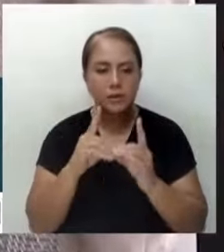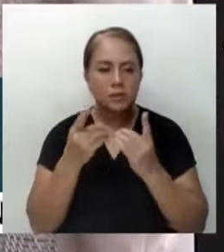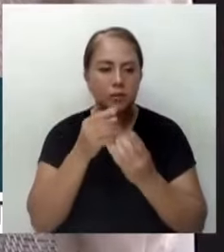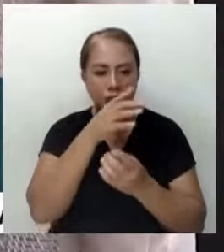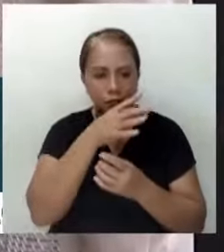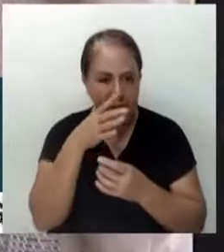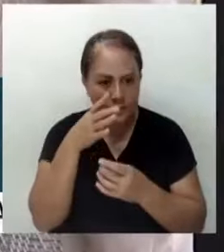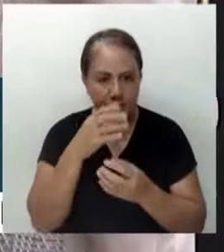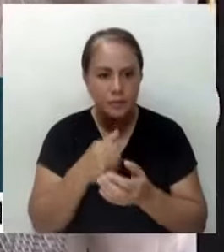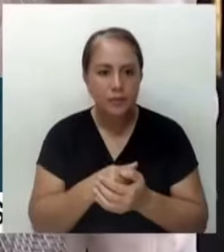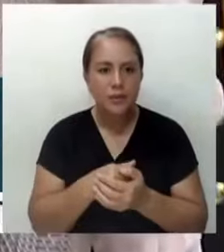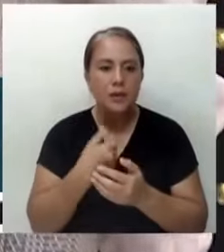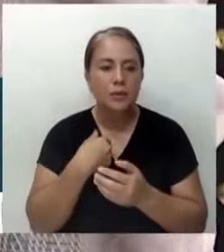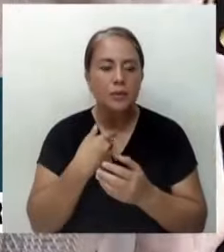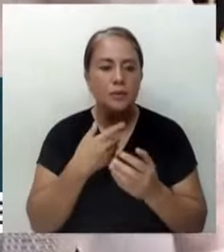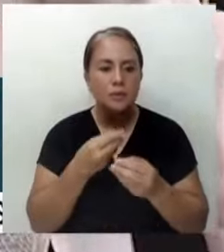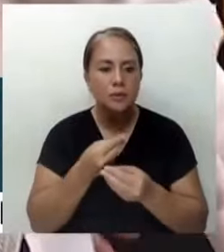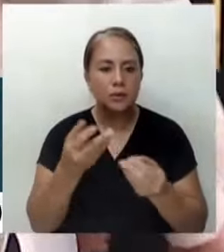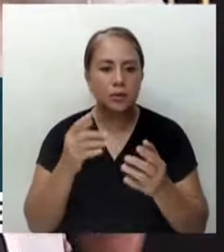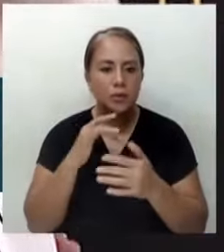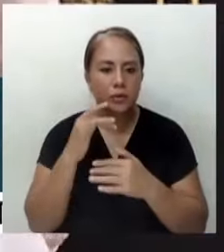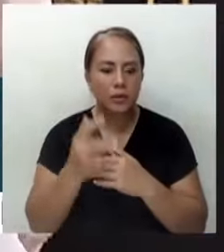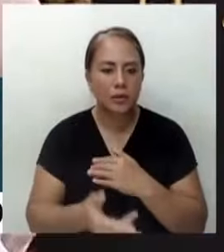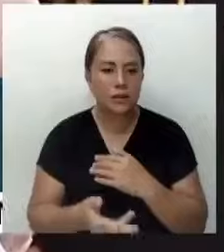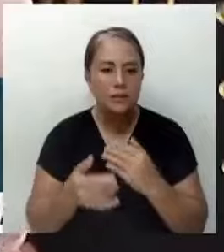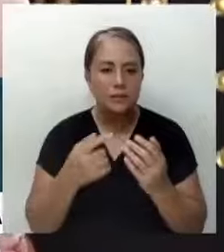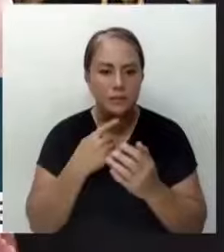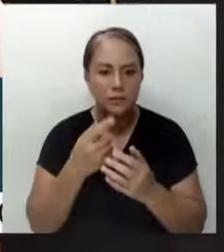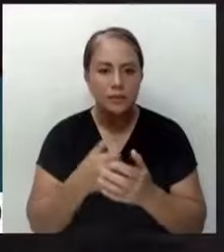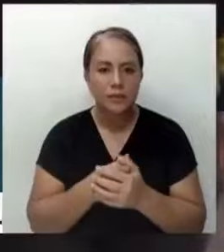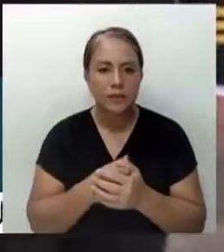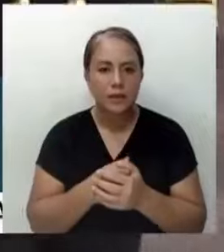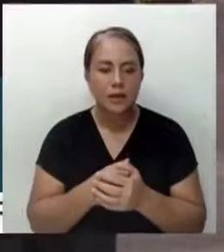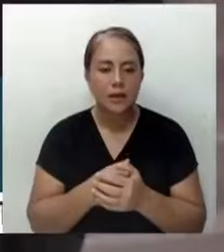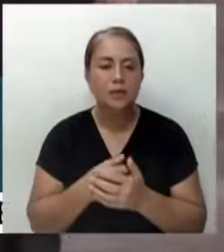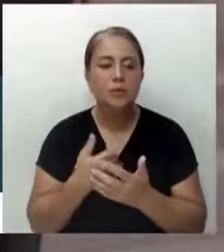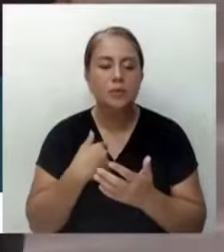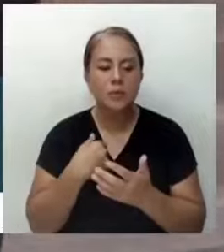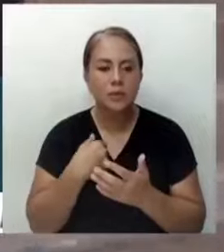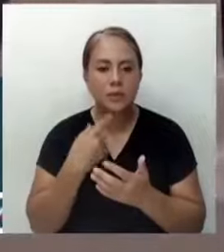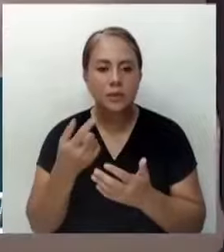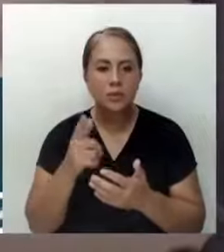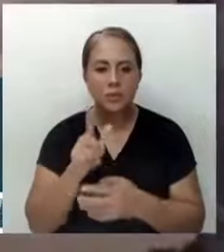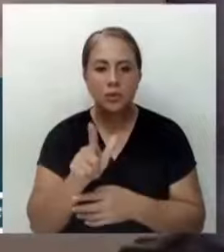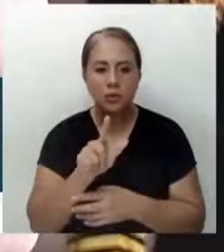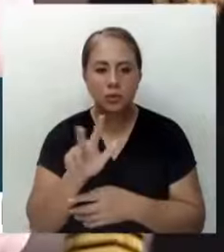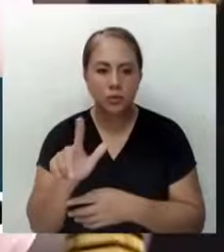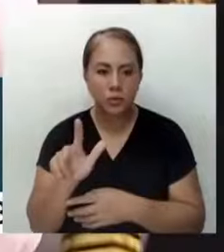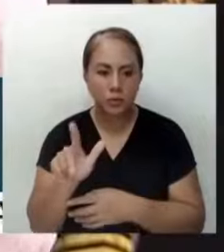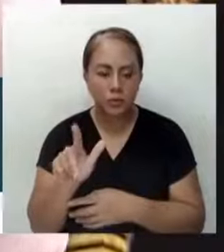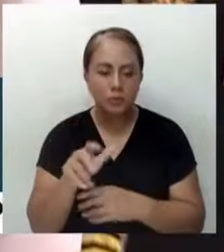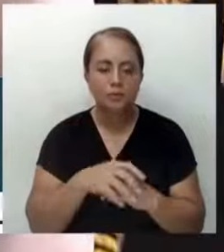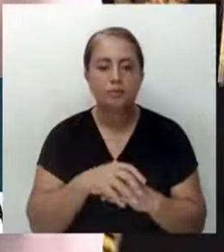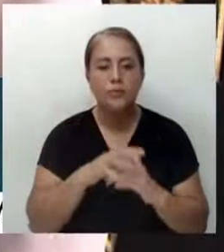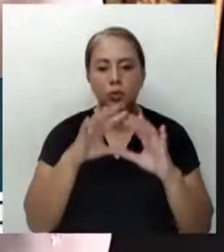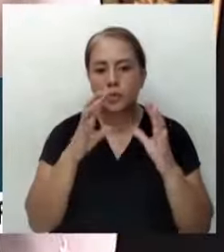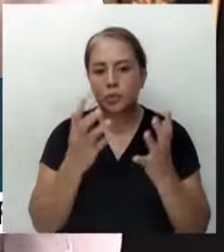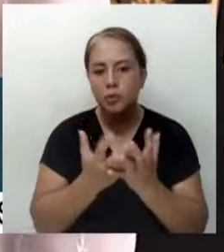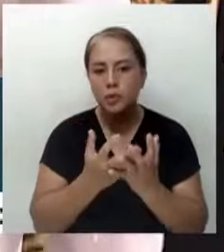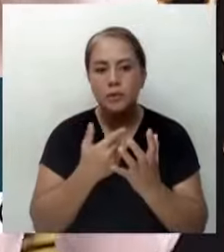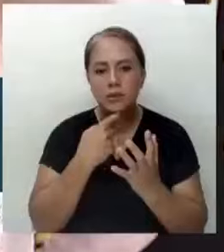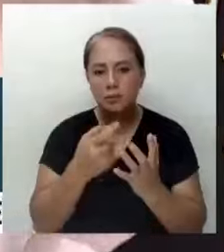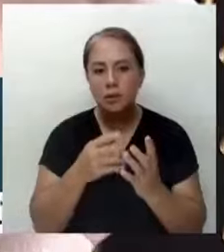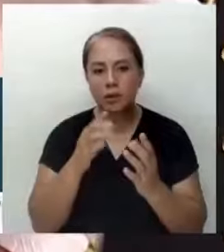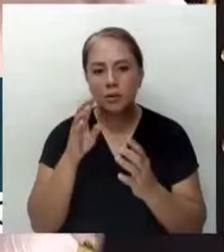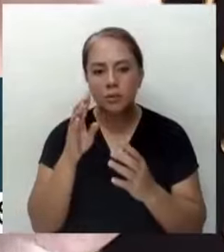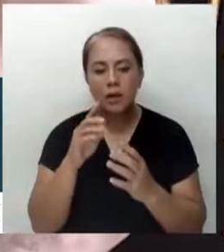Agriculture, which released an earlier statement. Now, Carmina, while Credit Suisse's 2023 Global Wealth Report cited Brunei as the